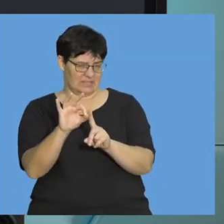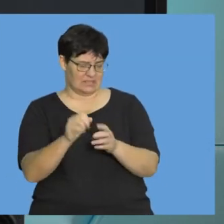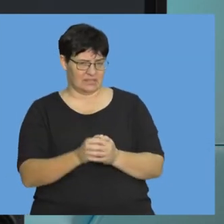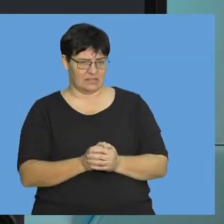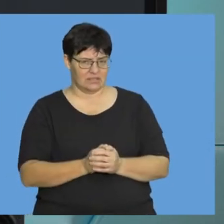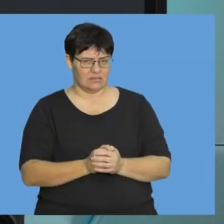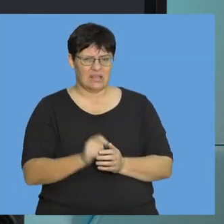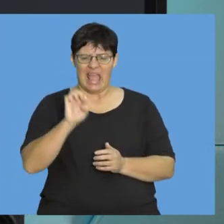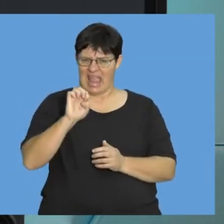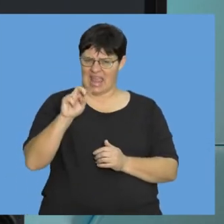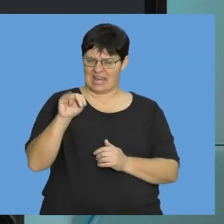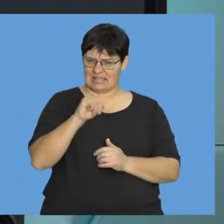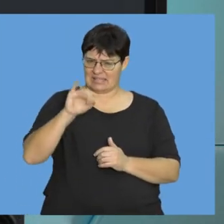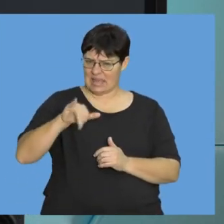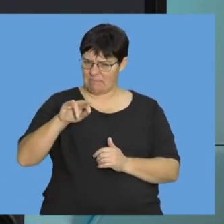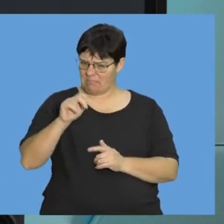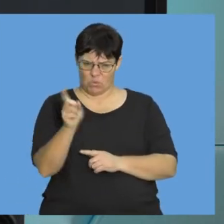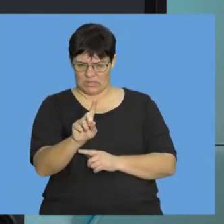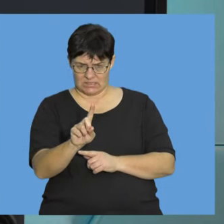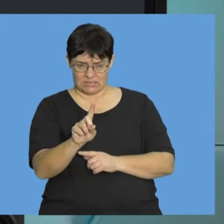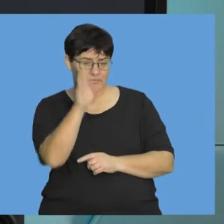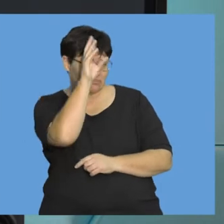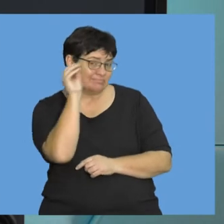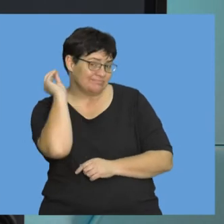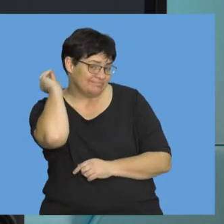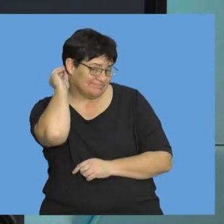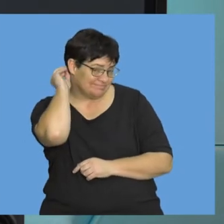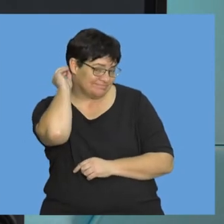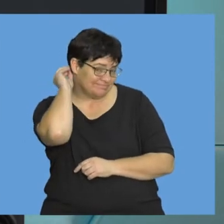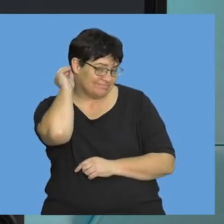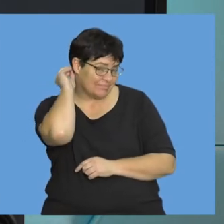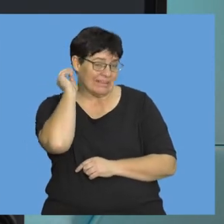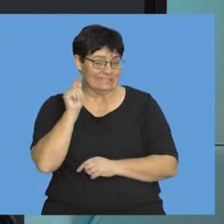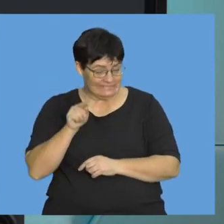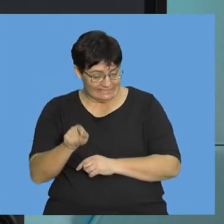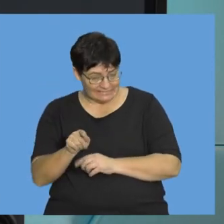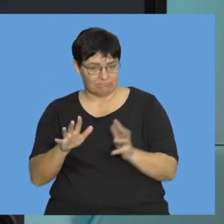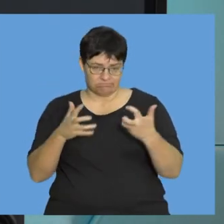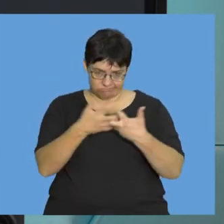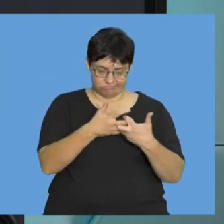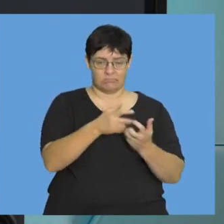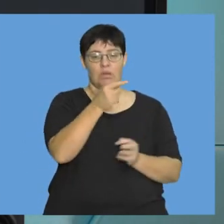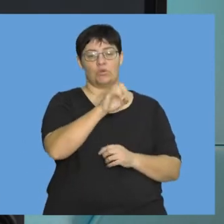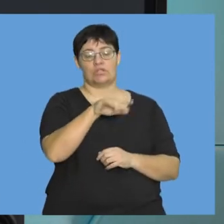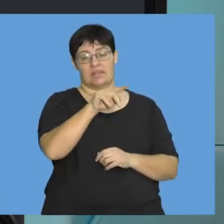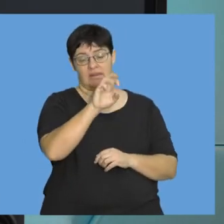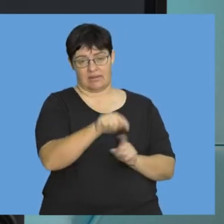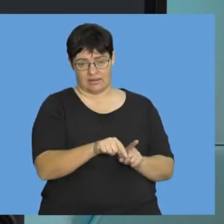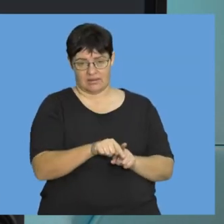And what is an enzyme that we're going to look at? So you've got to keep in the back of your mind, right, that it is a protein. So all